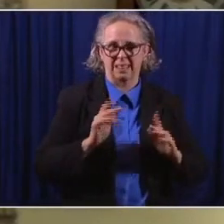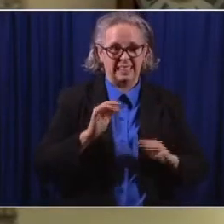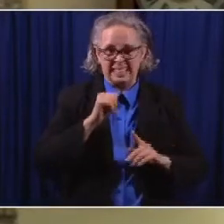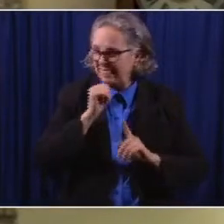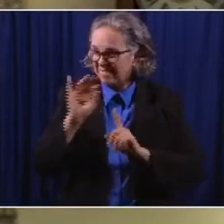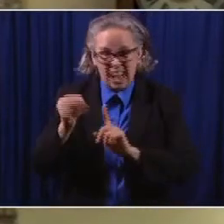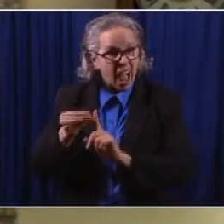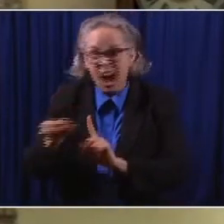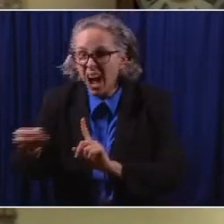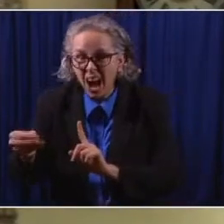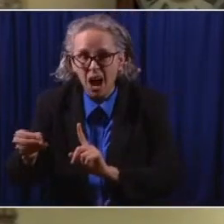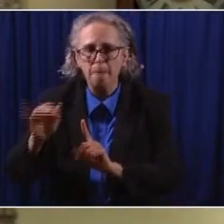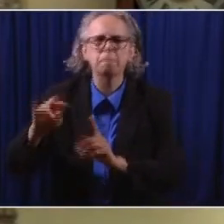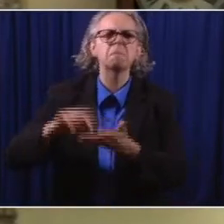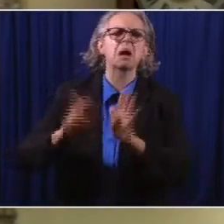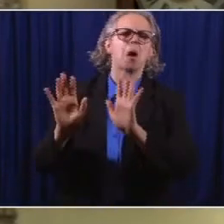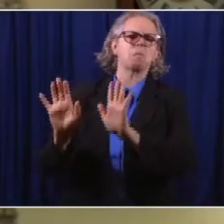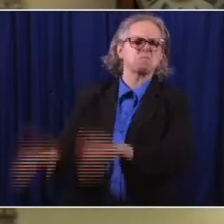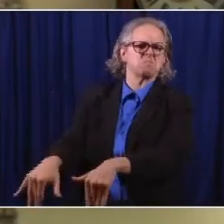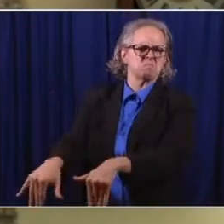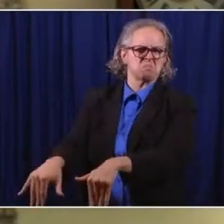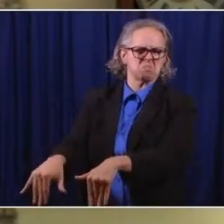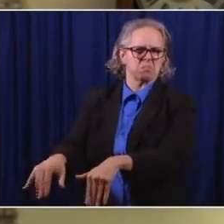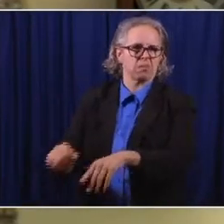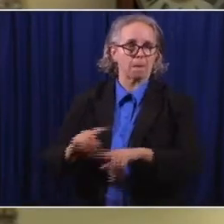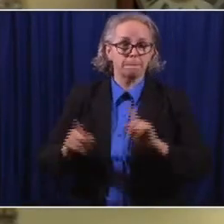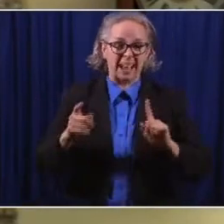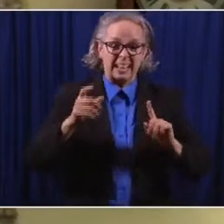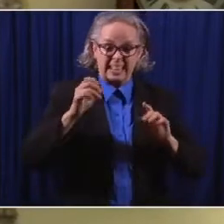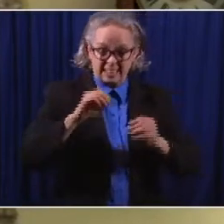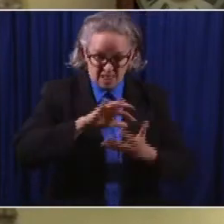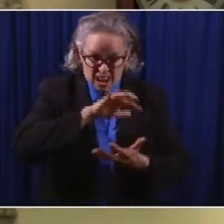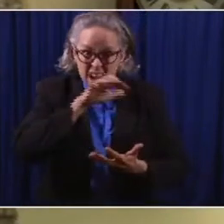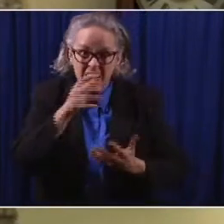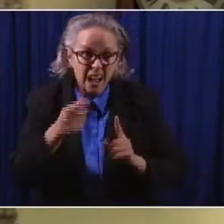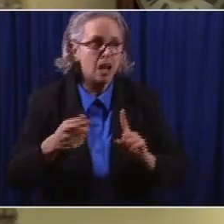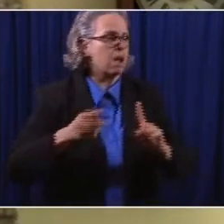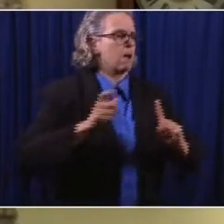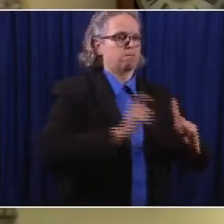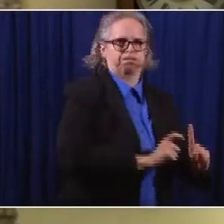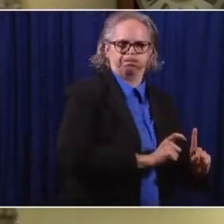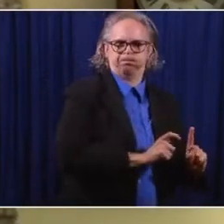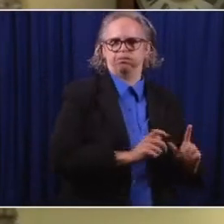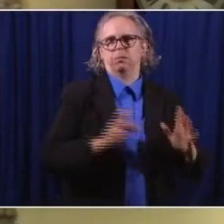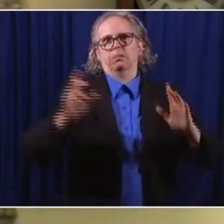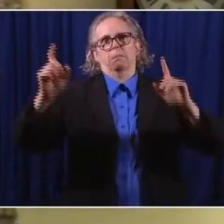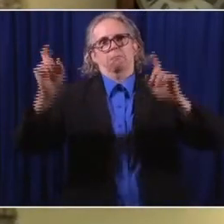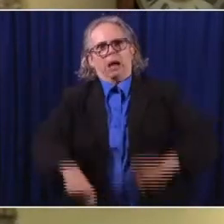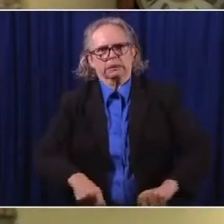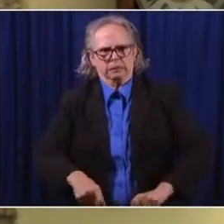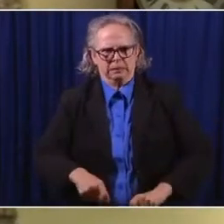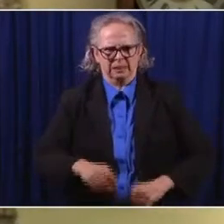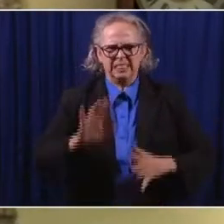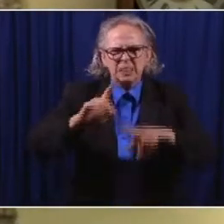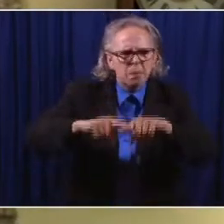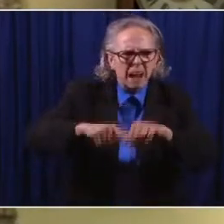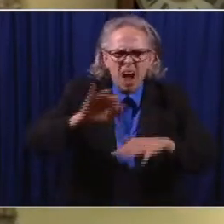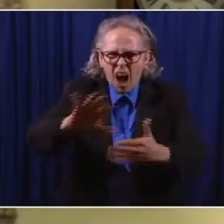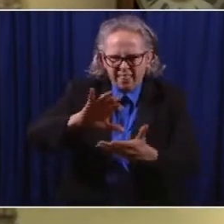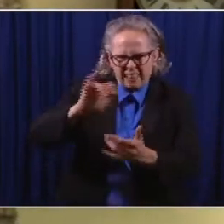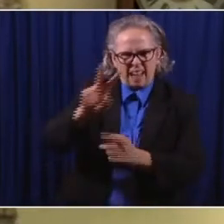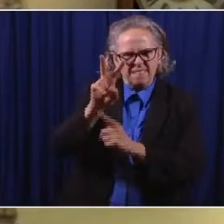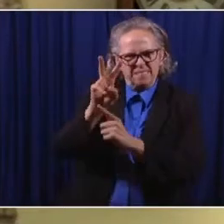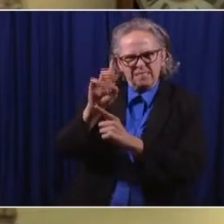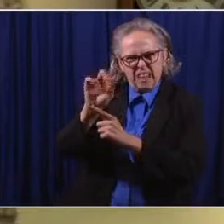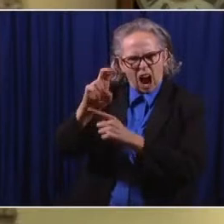those people who are in fact contagious, and only cover that period of time when they're contagious. Now that's aspirational. That's where